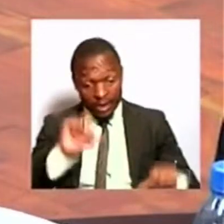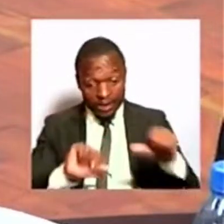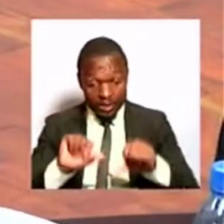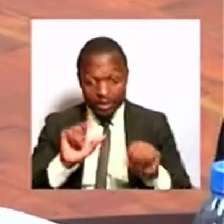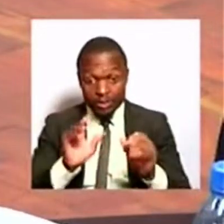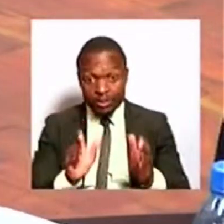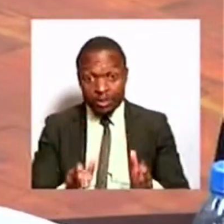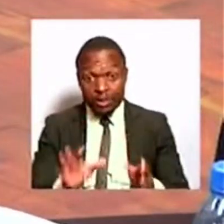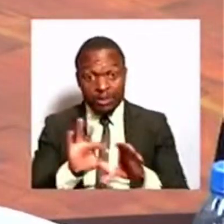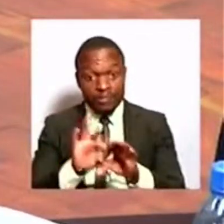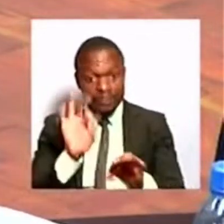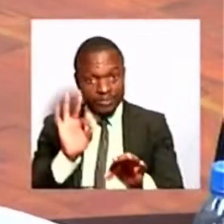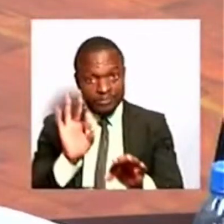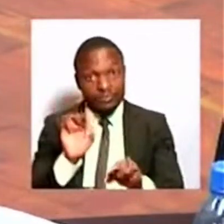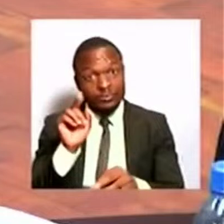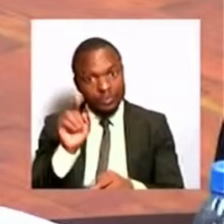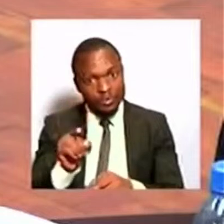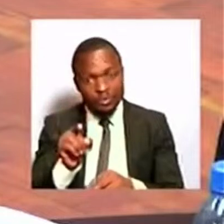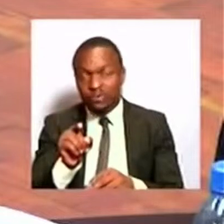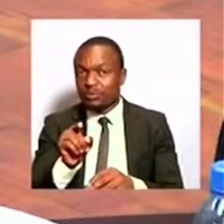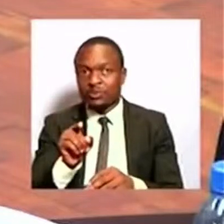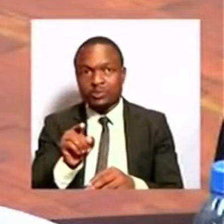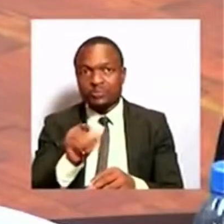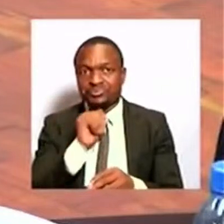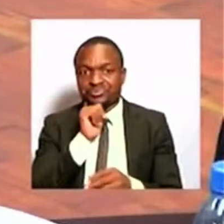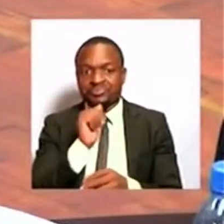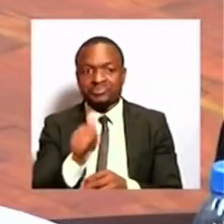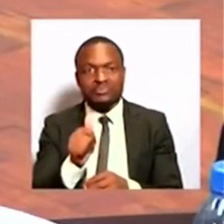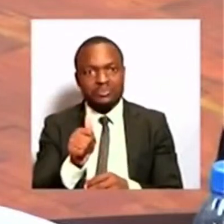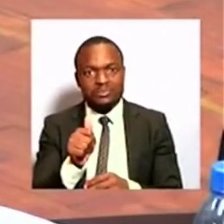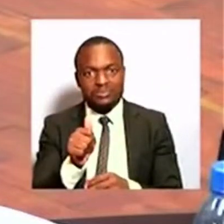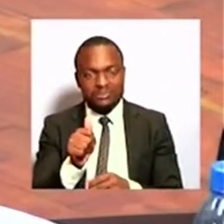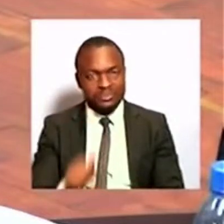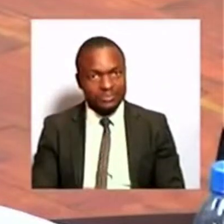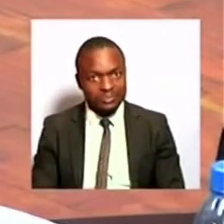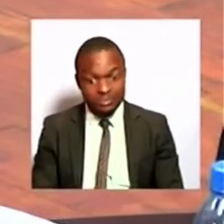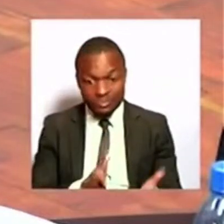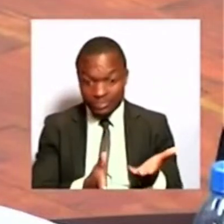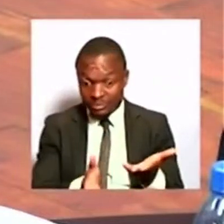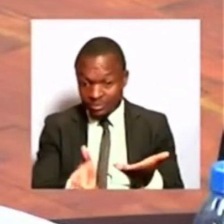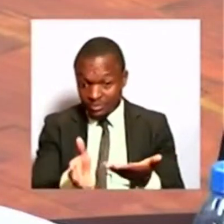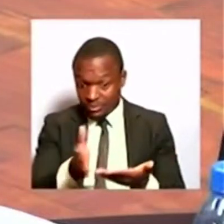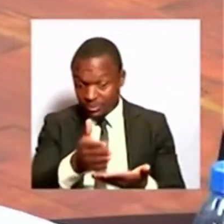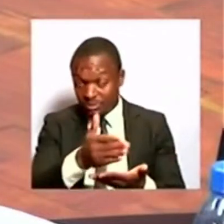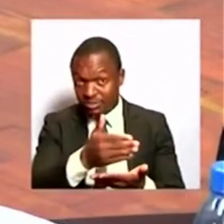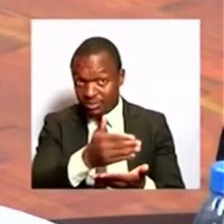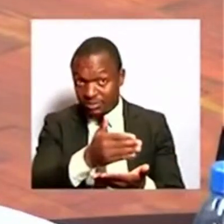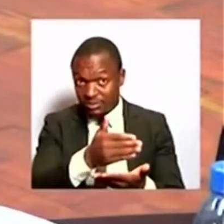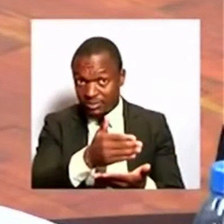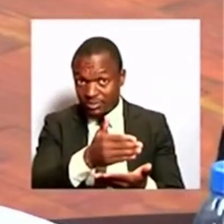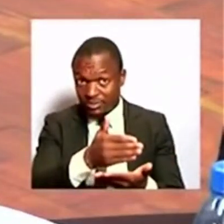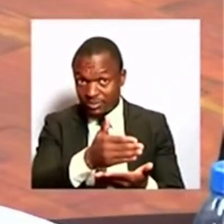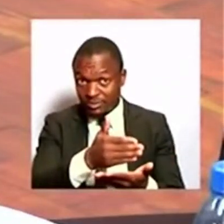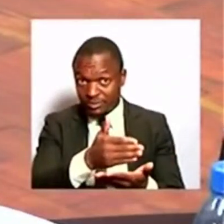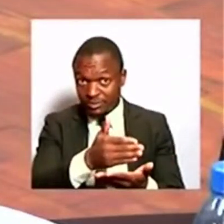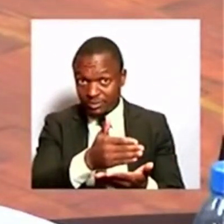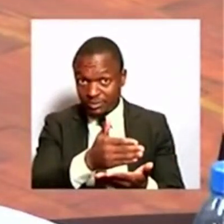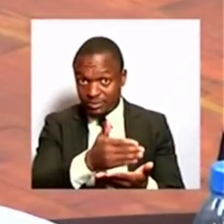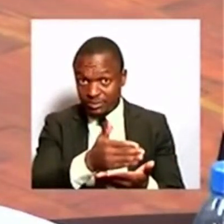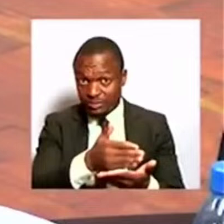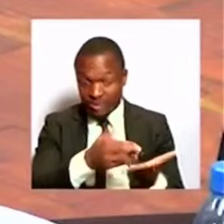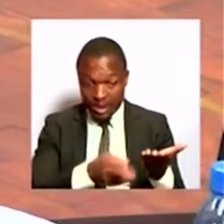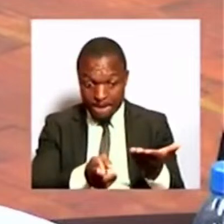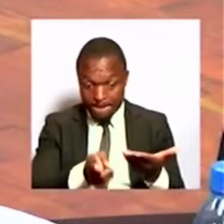auditors found that you were unable to collect the revenues that